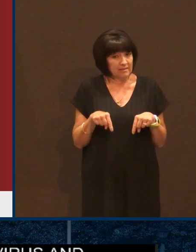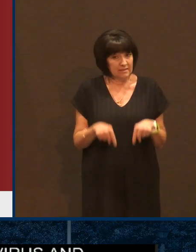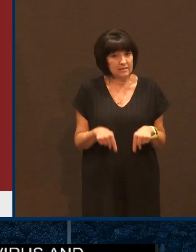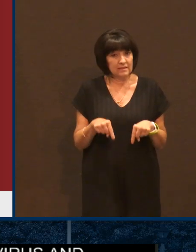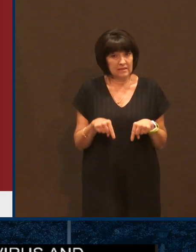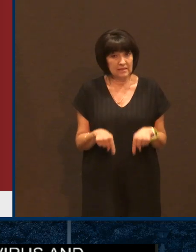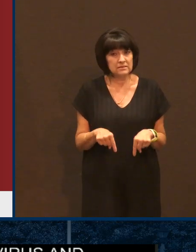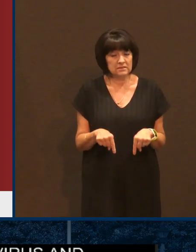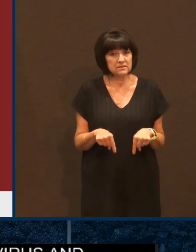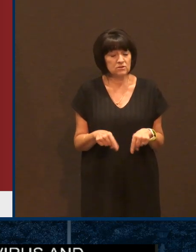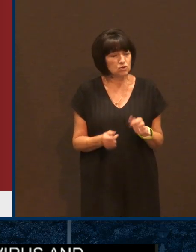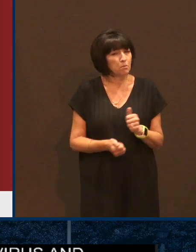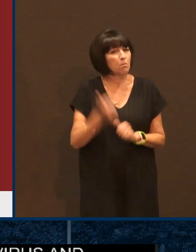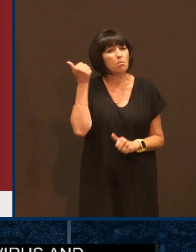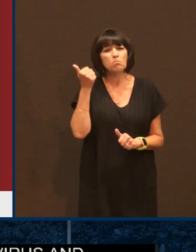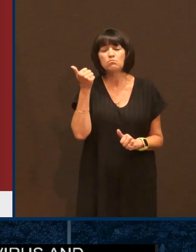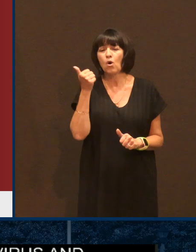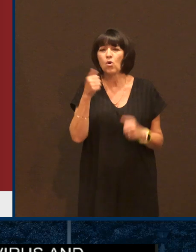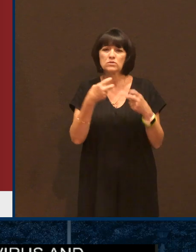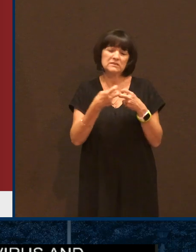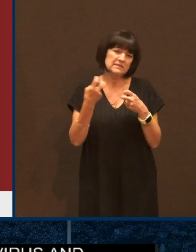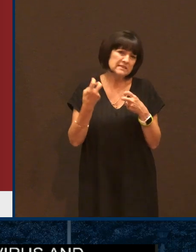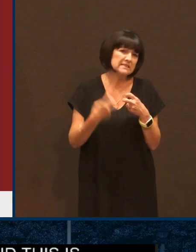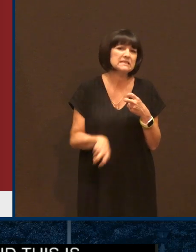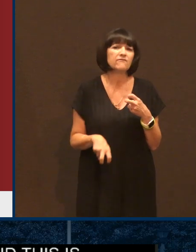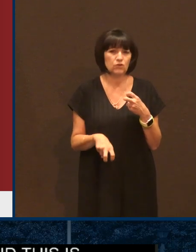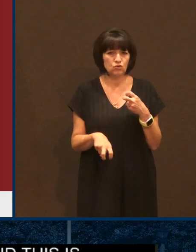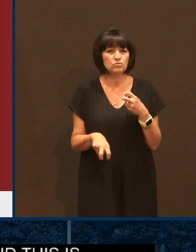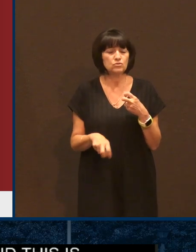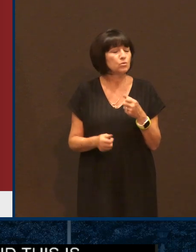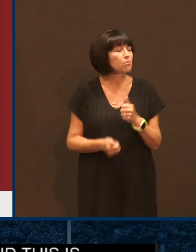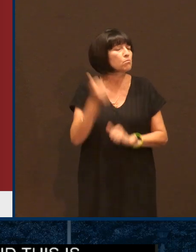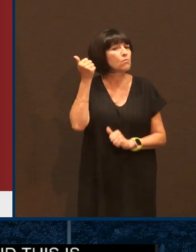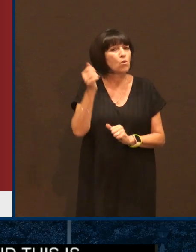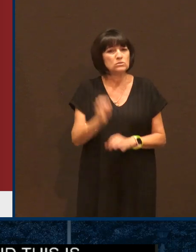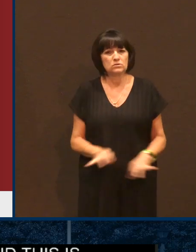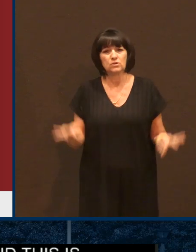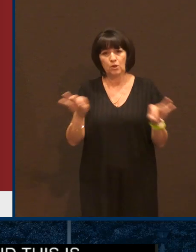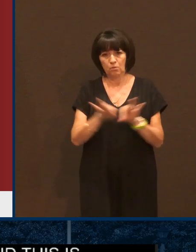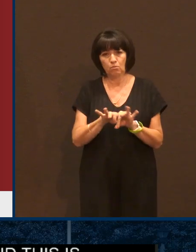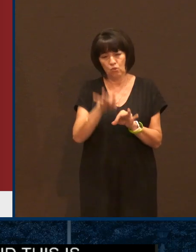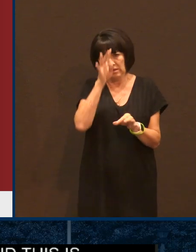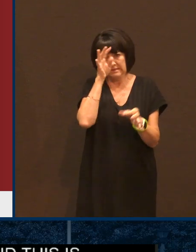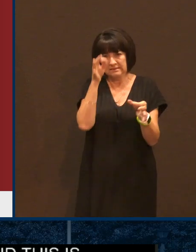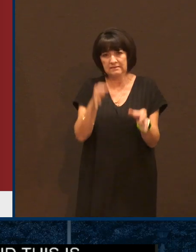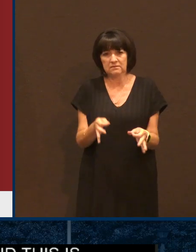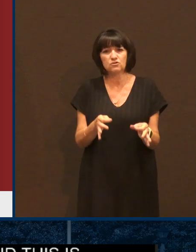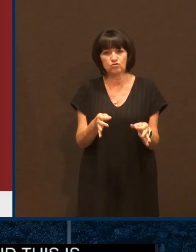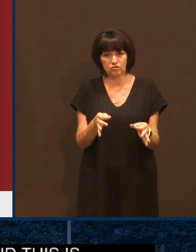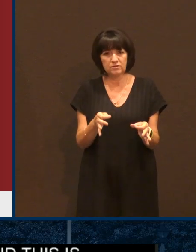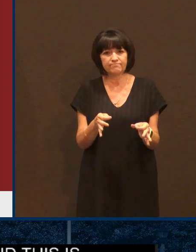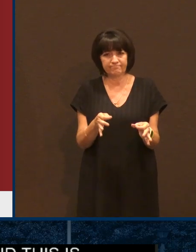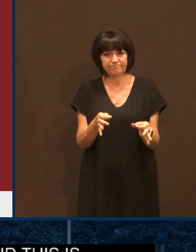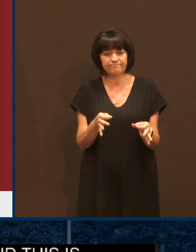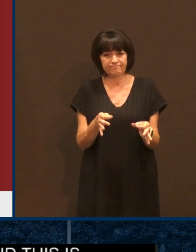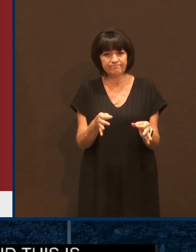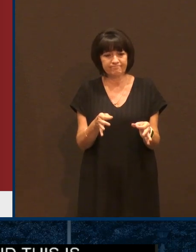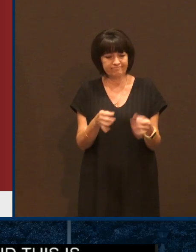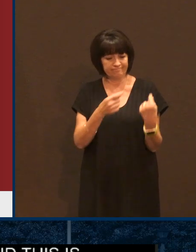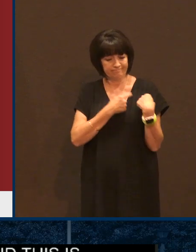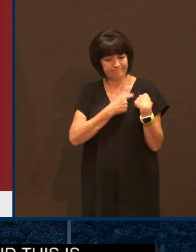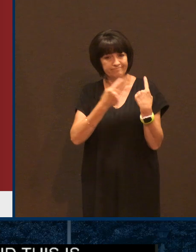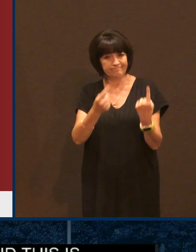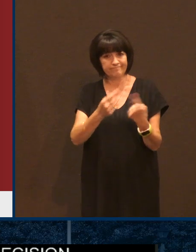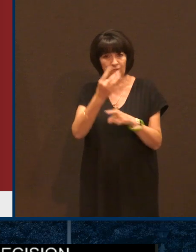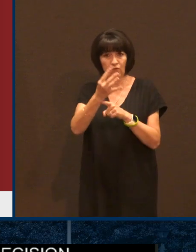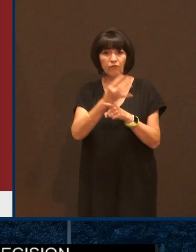the most difficult and the most important decisions that we'll be making over this last 4-month period